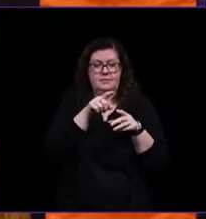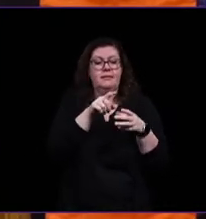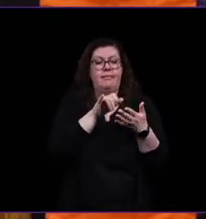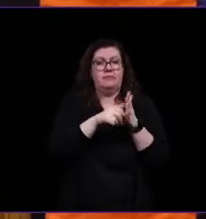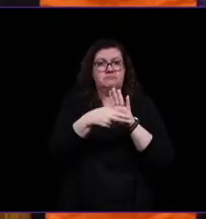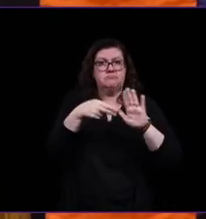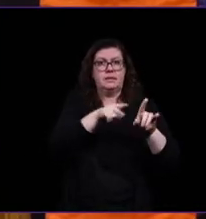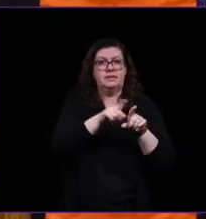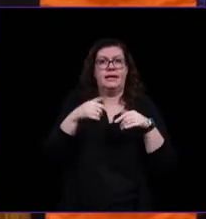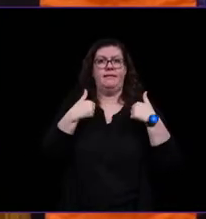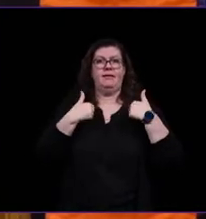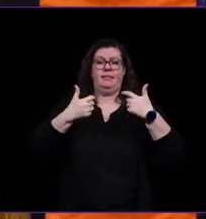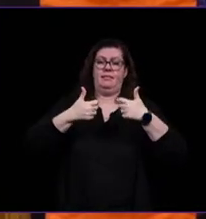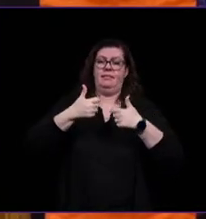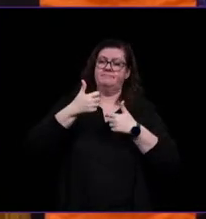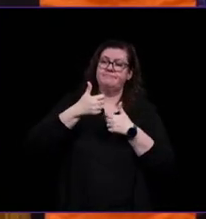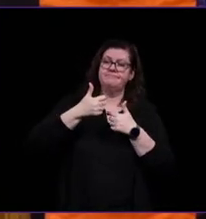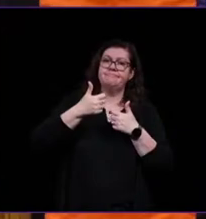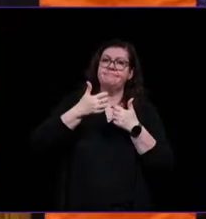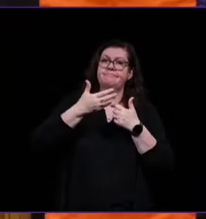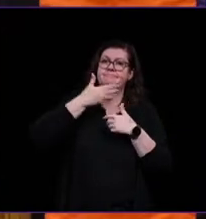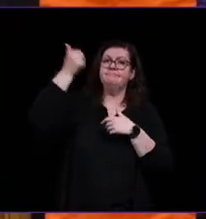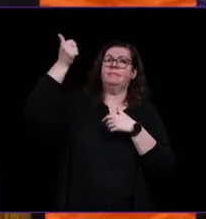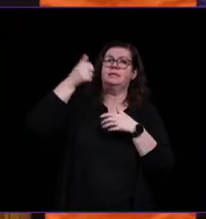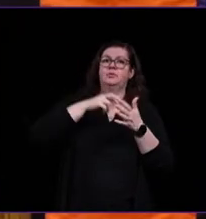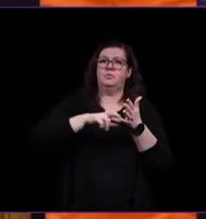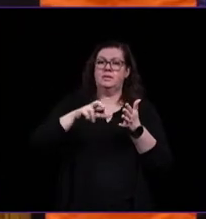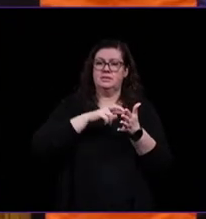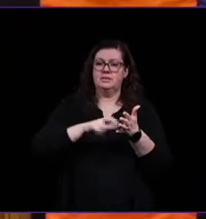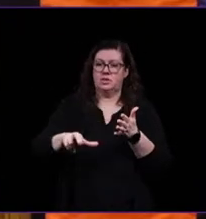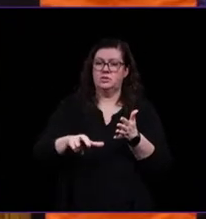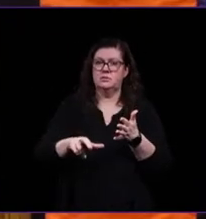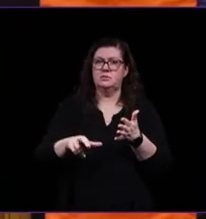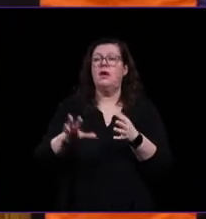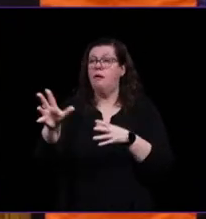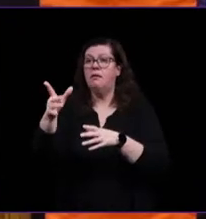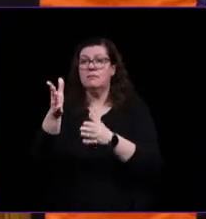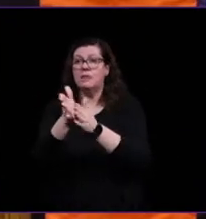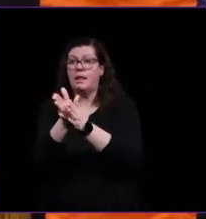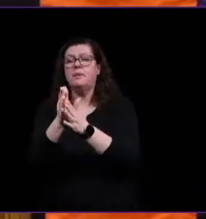of research activity. You lead, that's all right, I heard that.